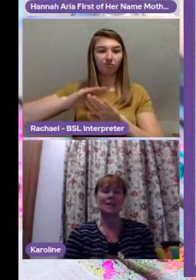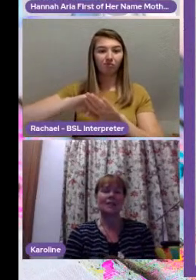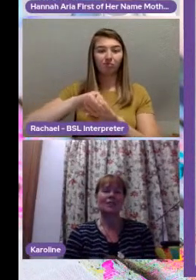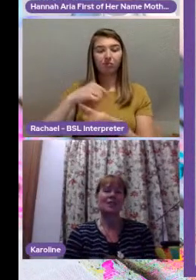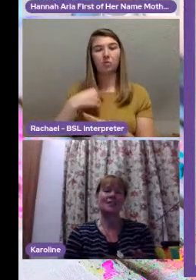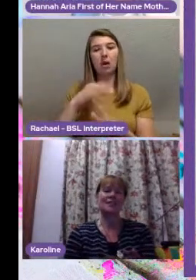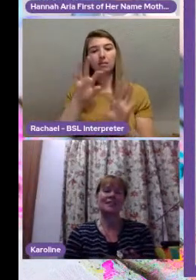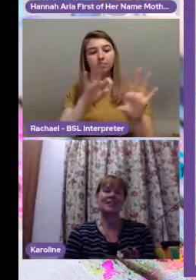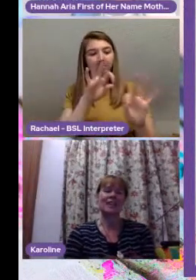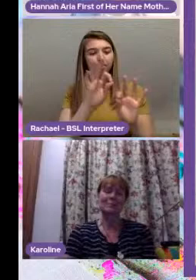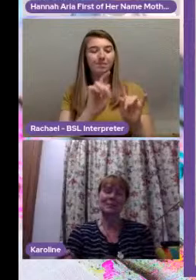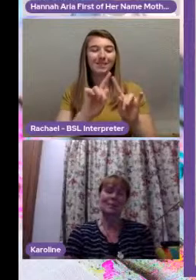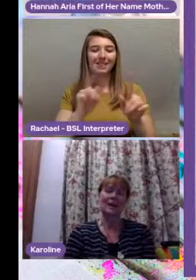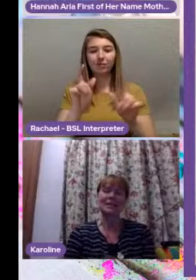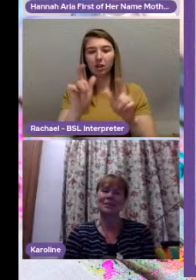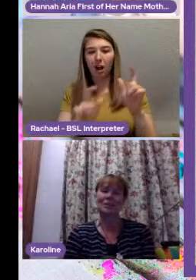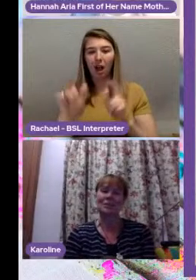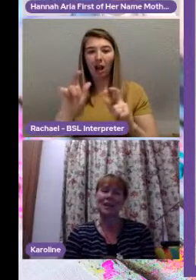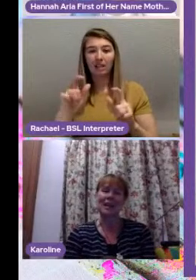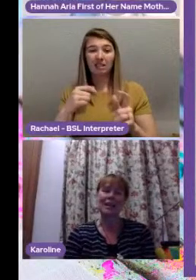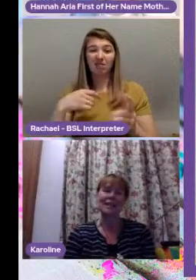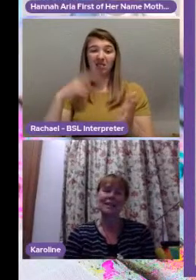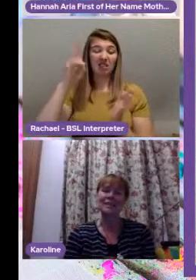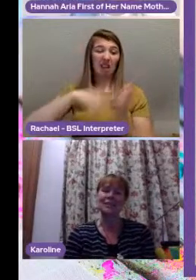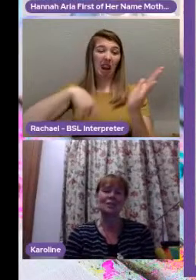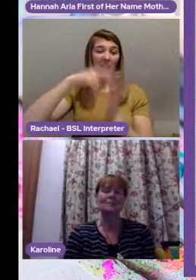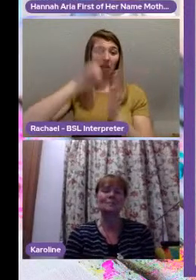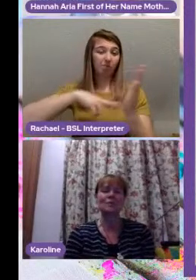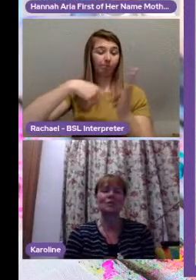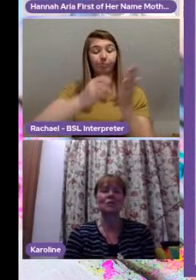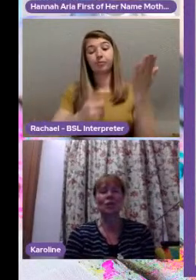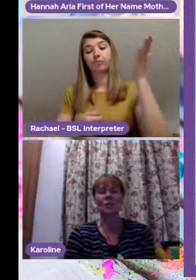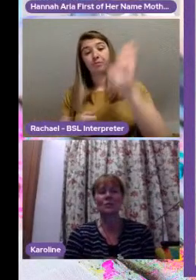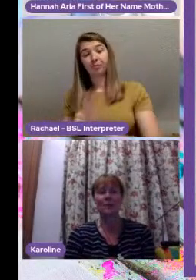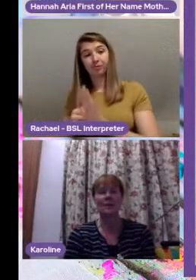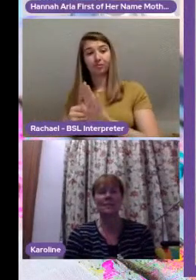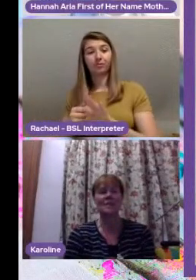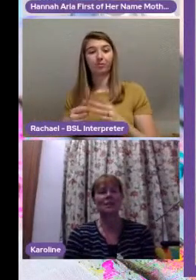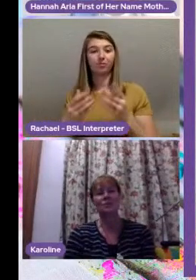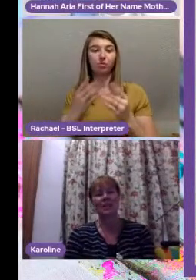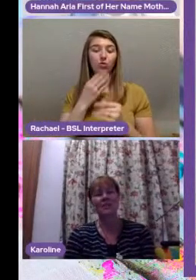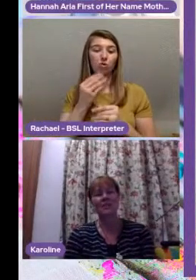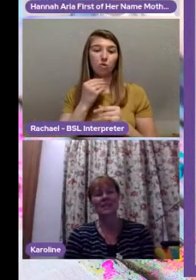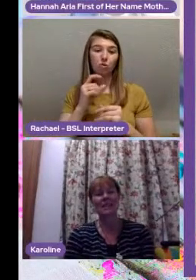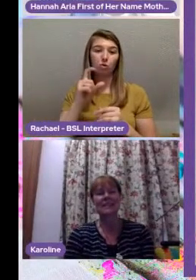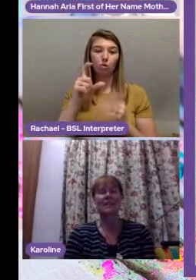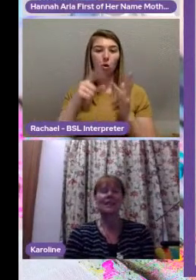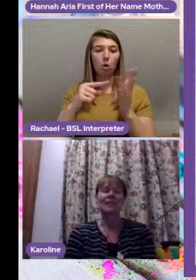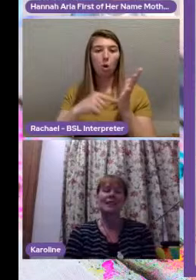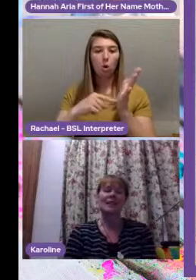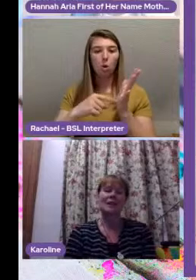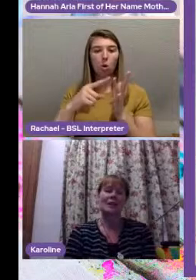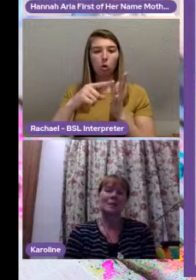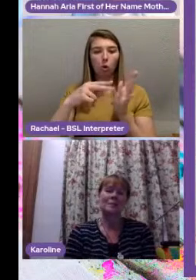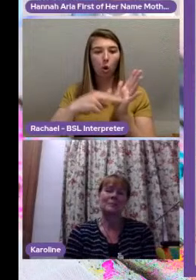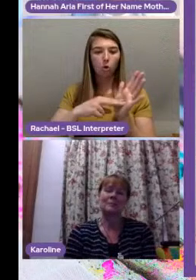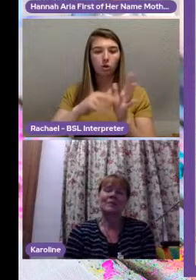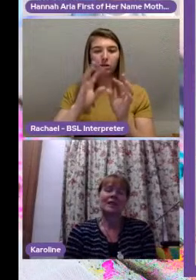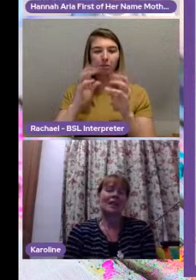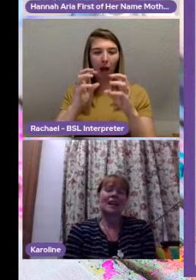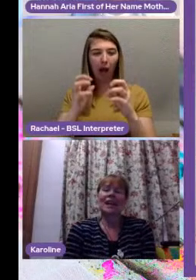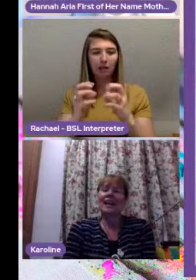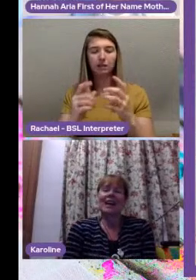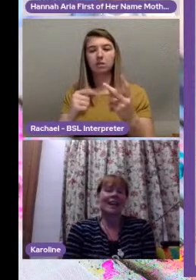colors, just slapped the paint on and just used cotton buds, cocktail sticks,